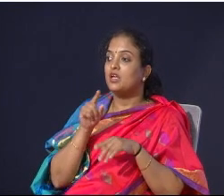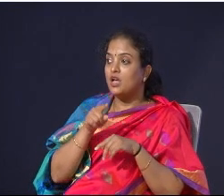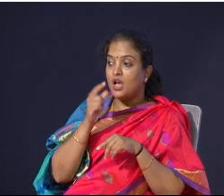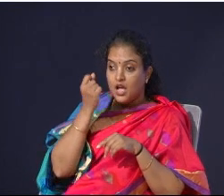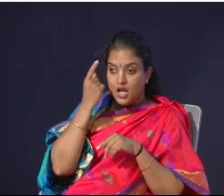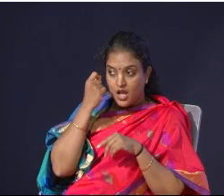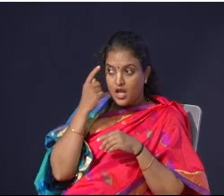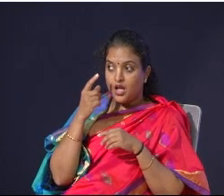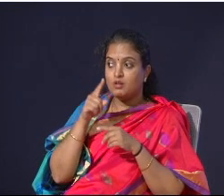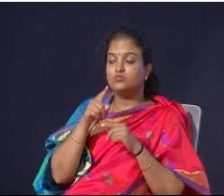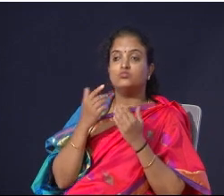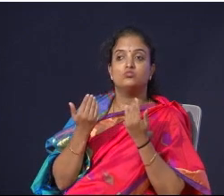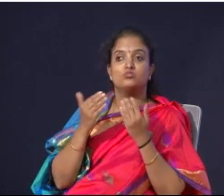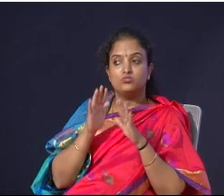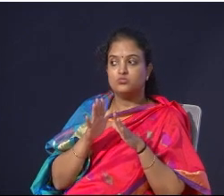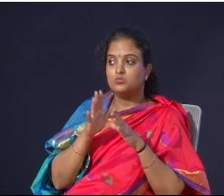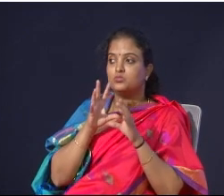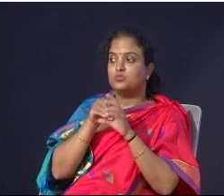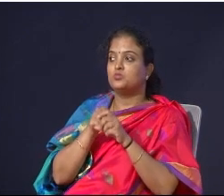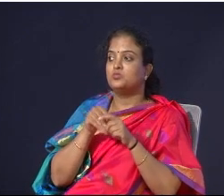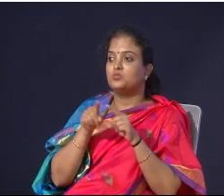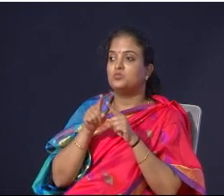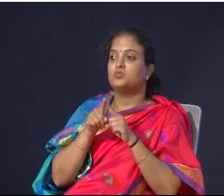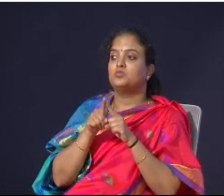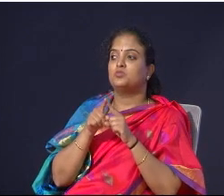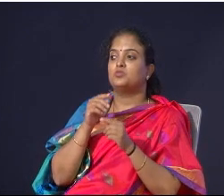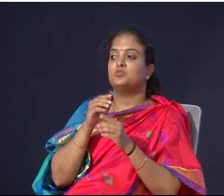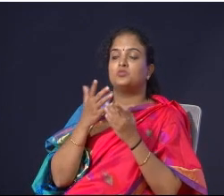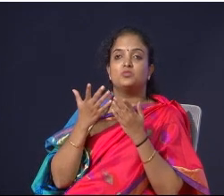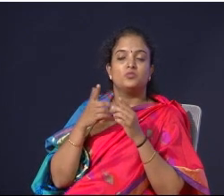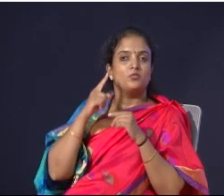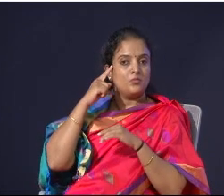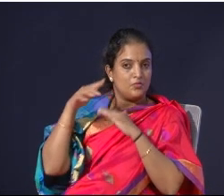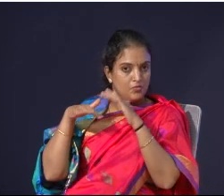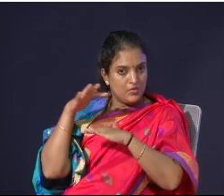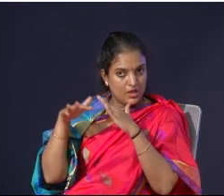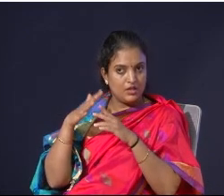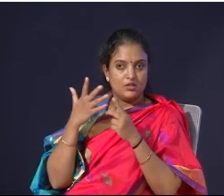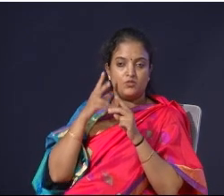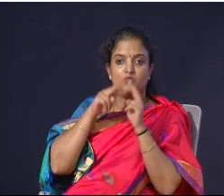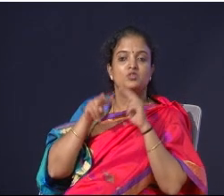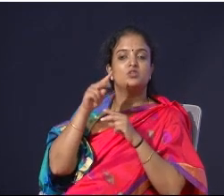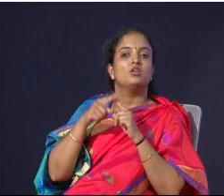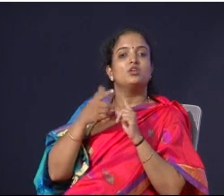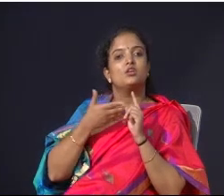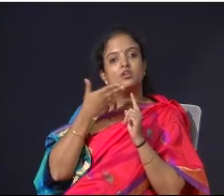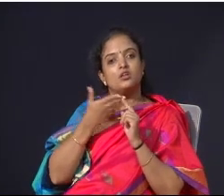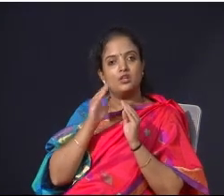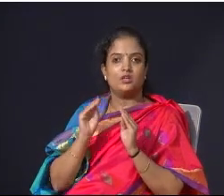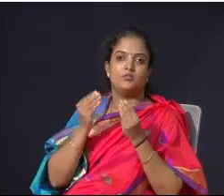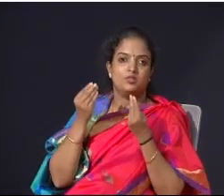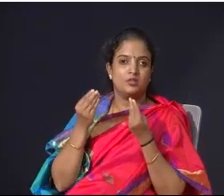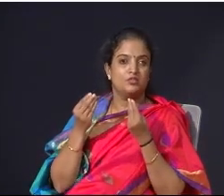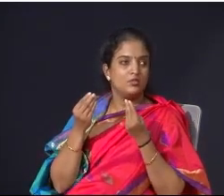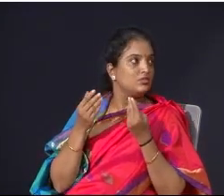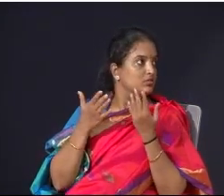Understanding the specific cause and implication of impairment is vital before planning vision training, because every cause has different implications.